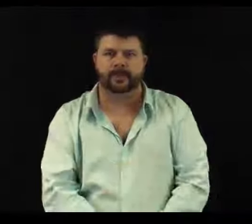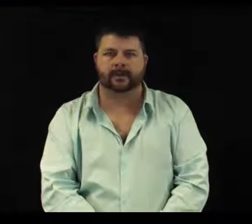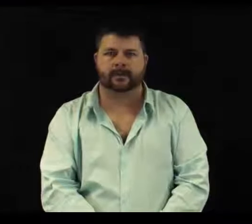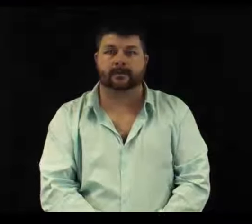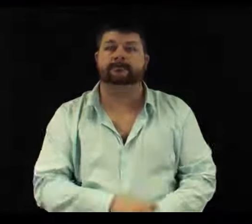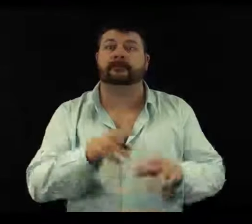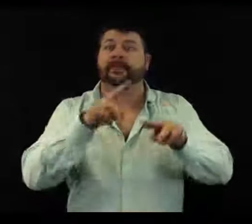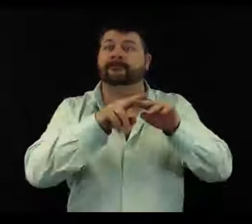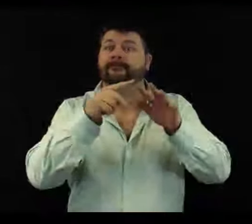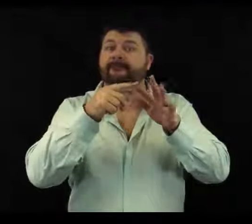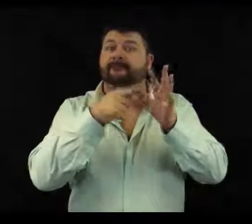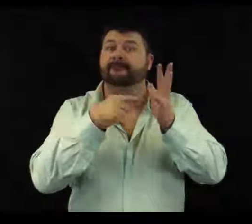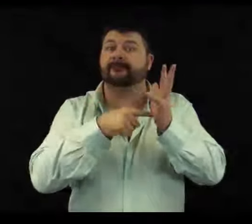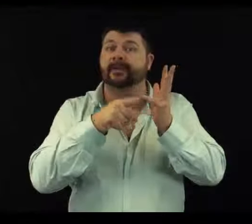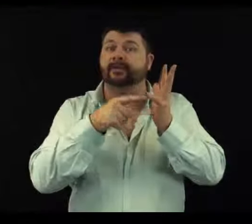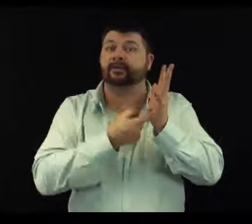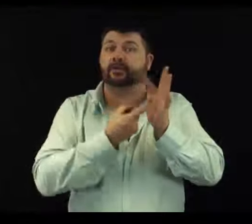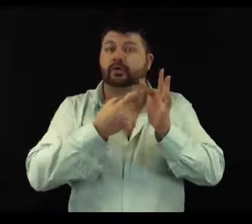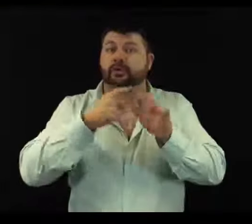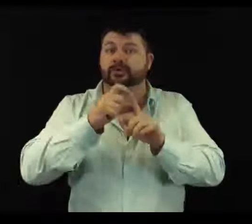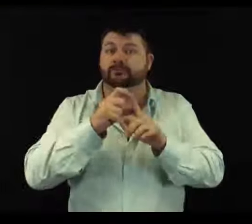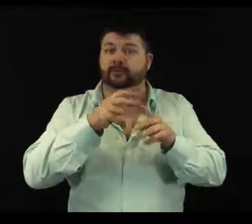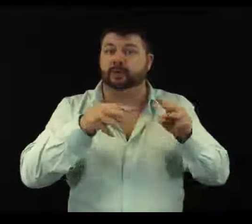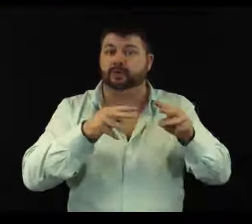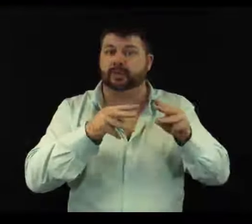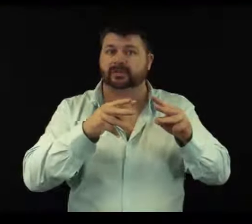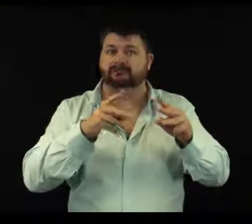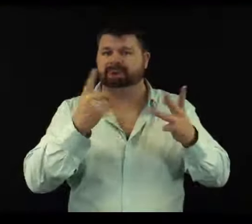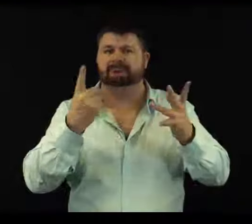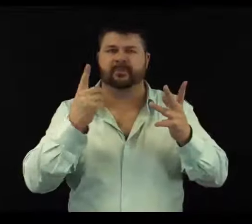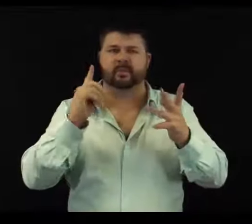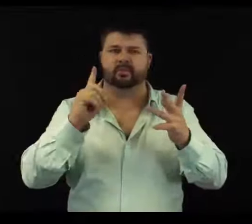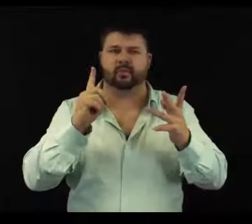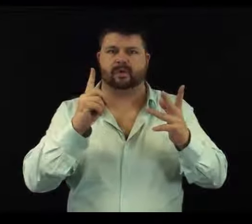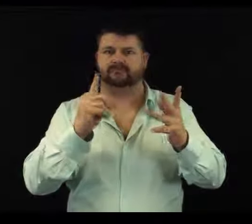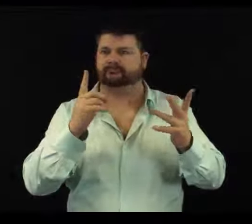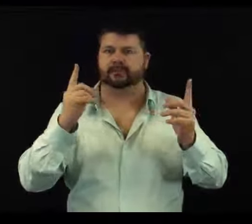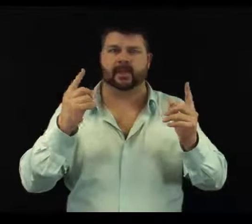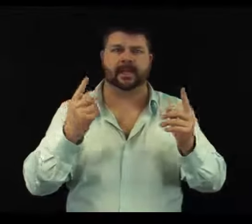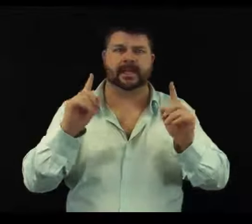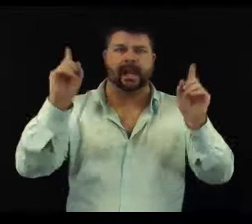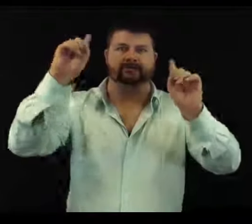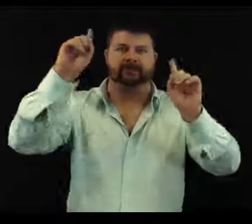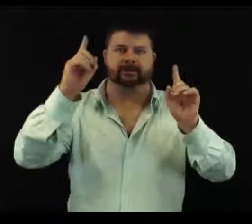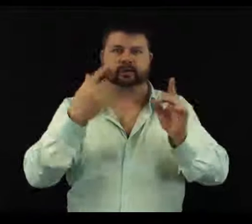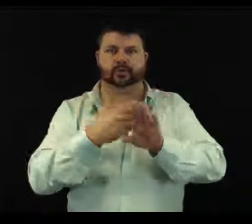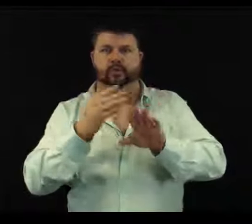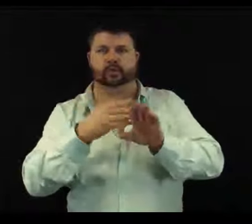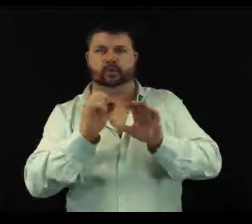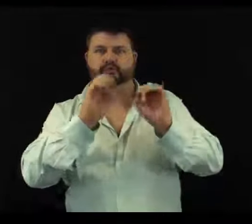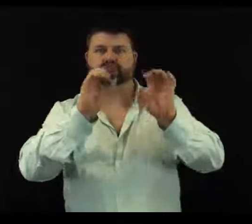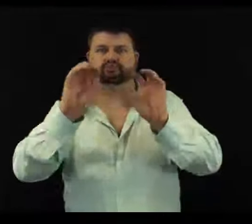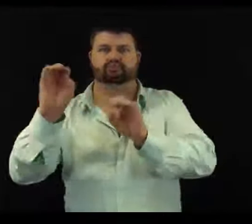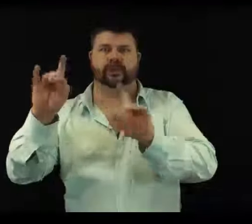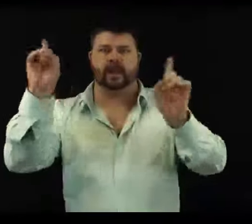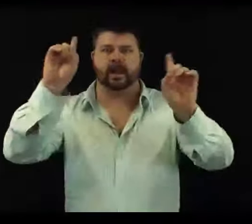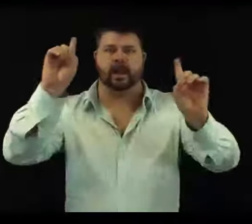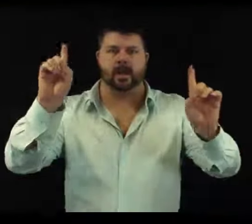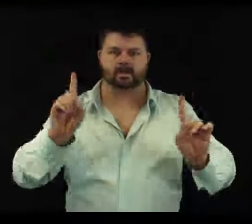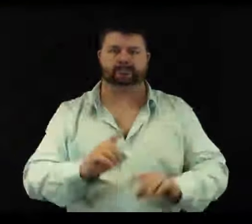Genius. When the app launches, you start in the Featured area, which displays albums and songs currently being promoted by